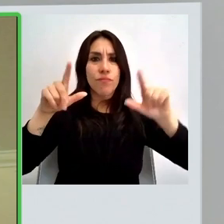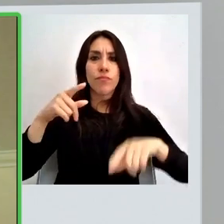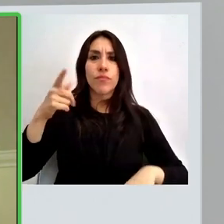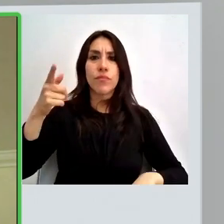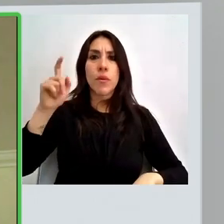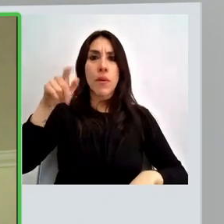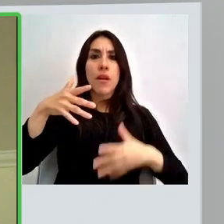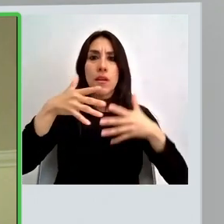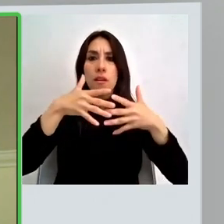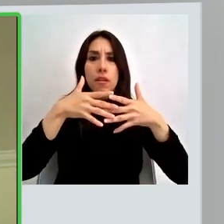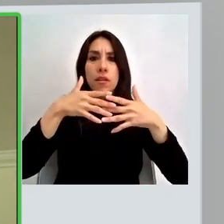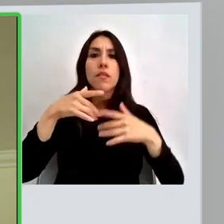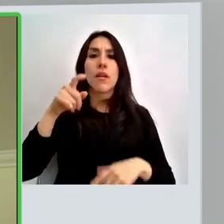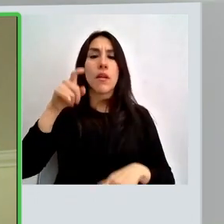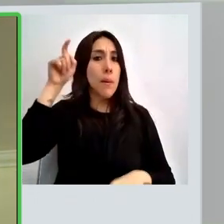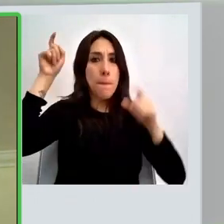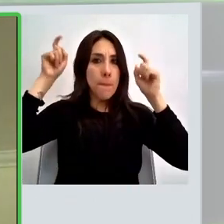bigger